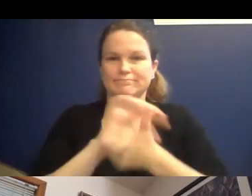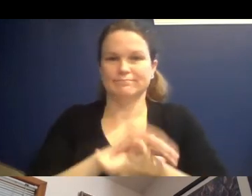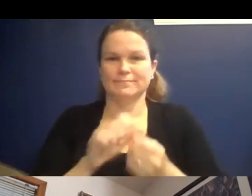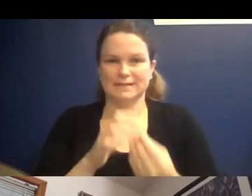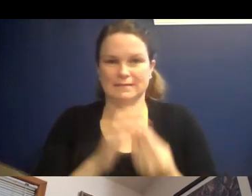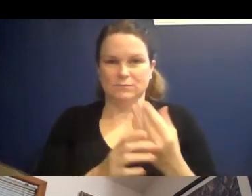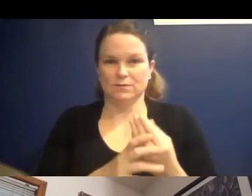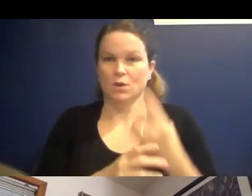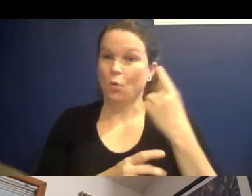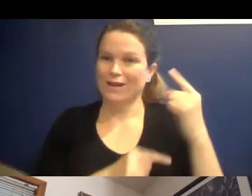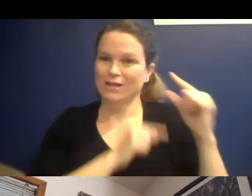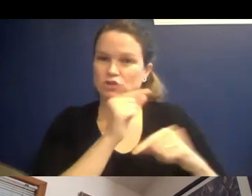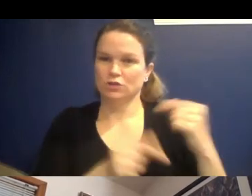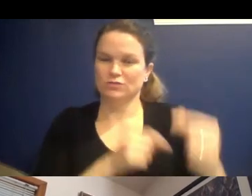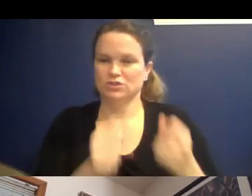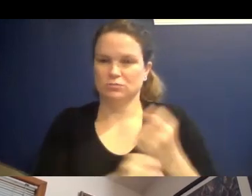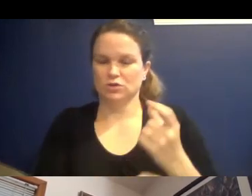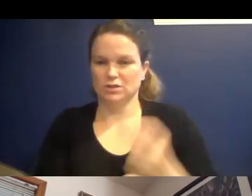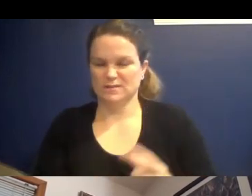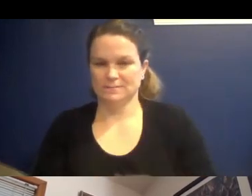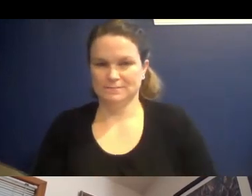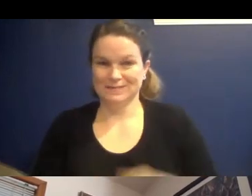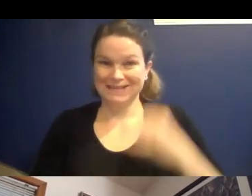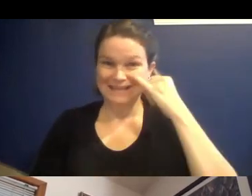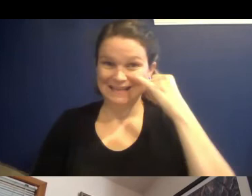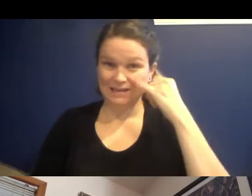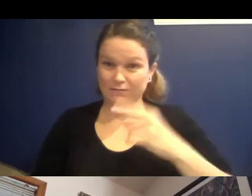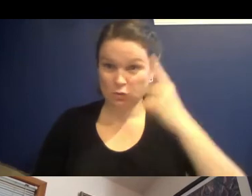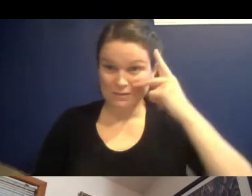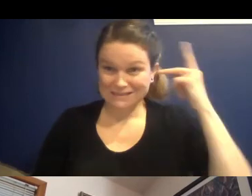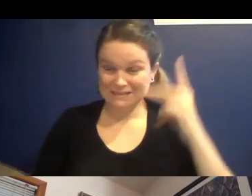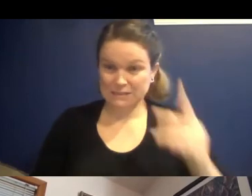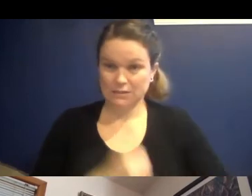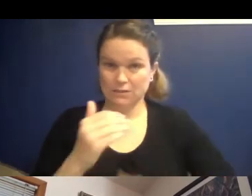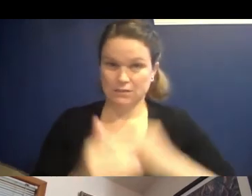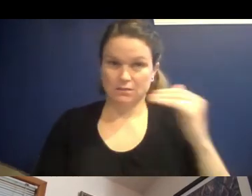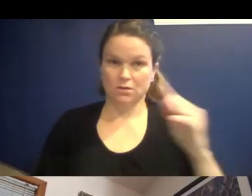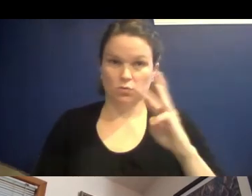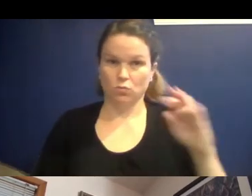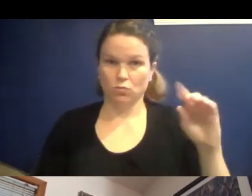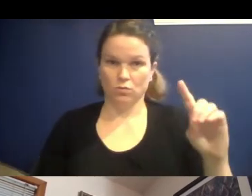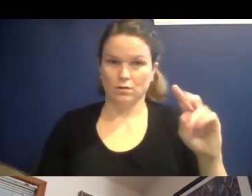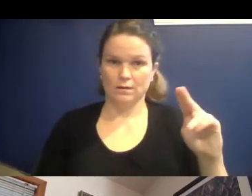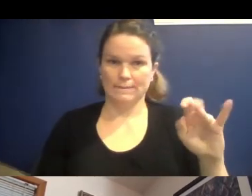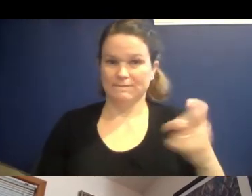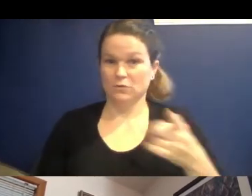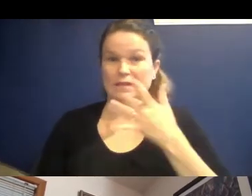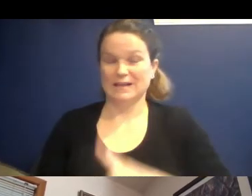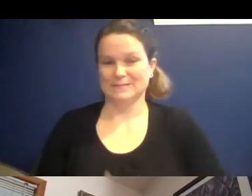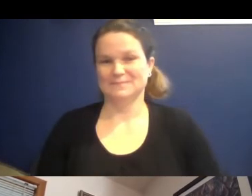only one generation per year. So if you actually see adult common wood nymphs, you're pretty lucky.